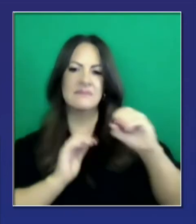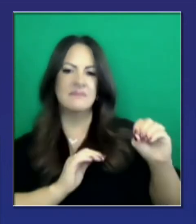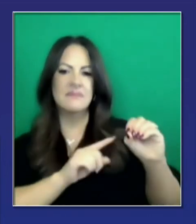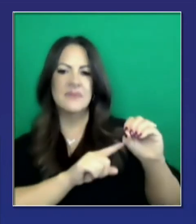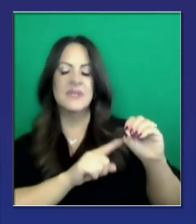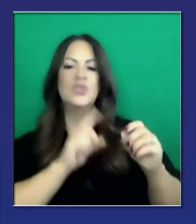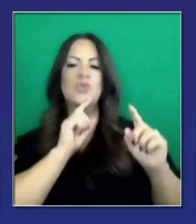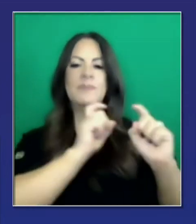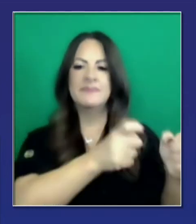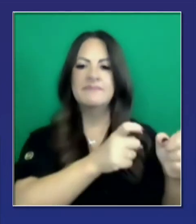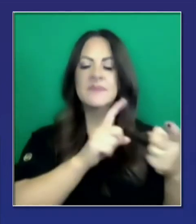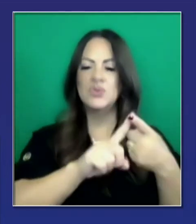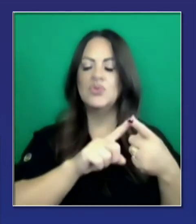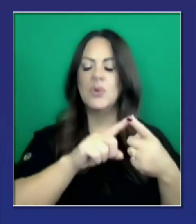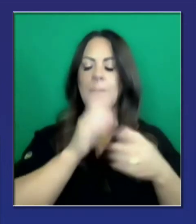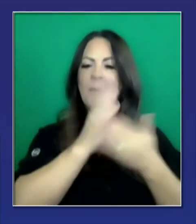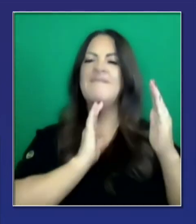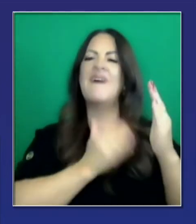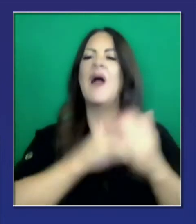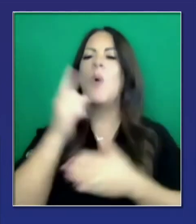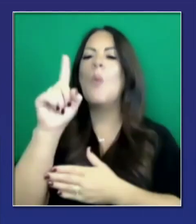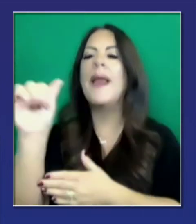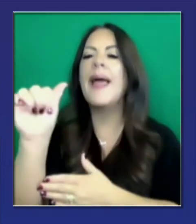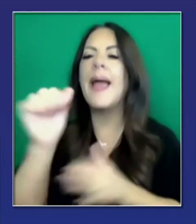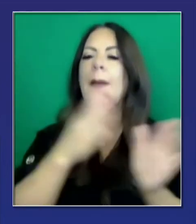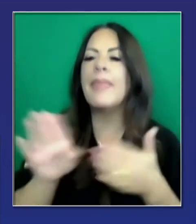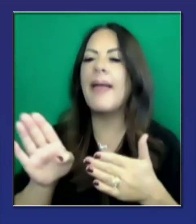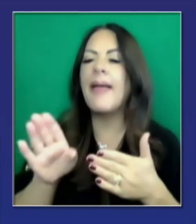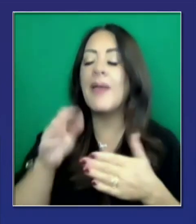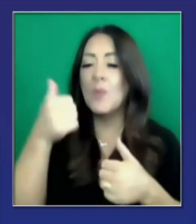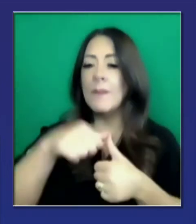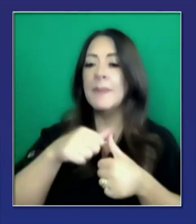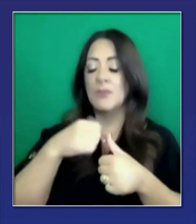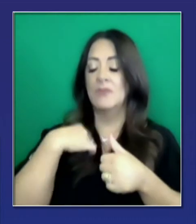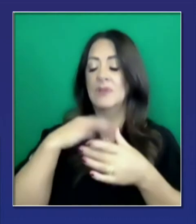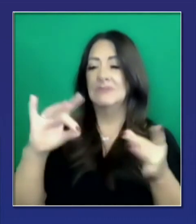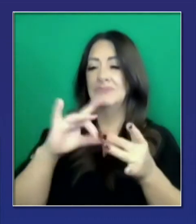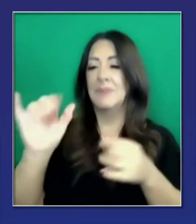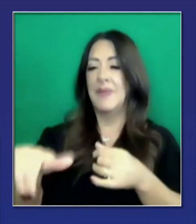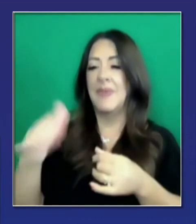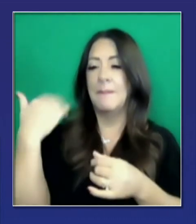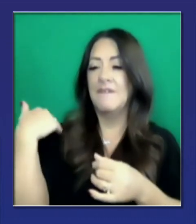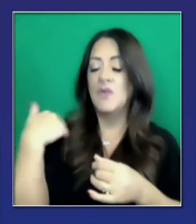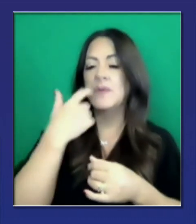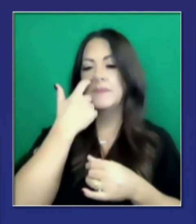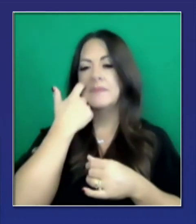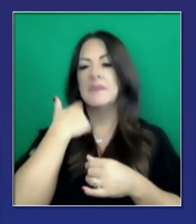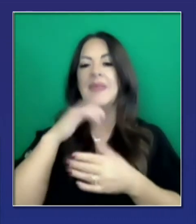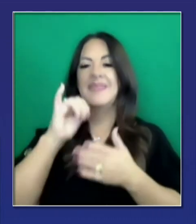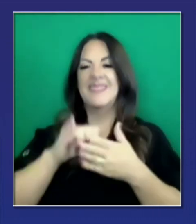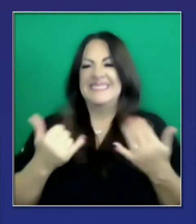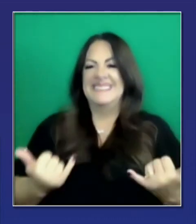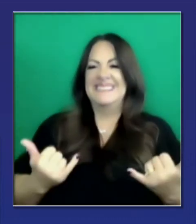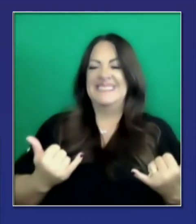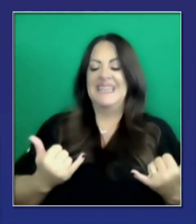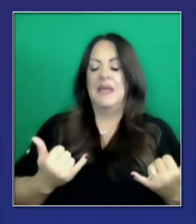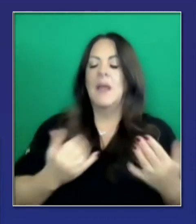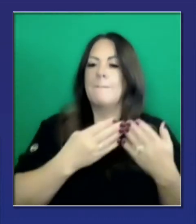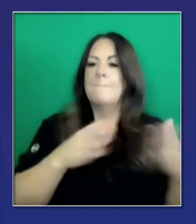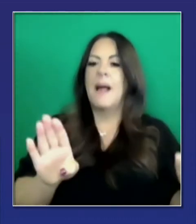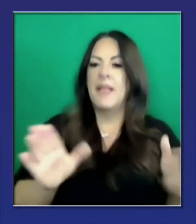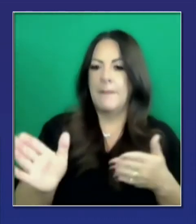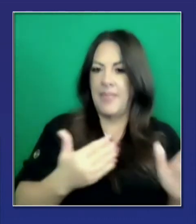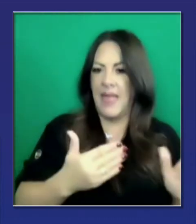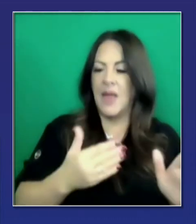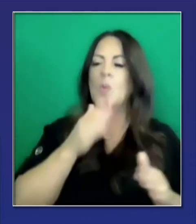1A, our drafting of our vaccine guidelines. It's all part of that existing public plan. We'll use